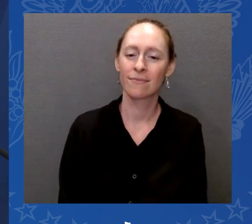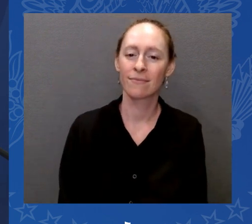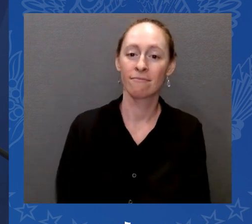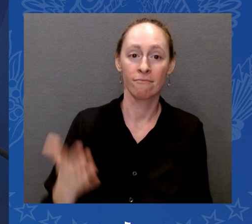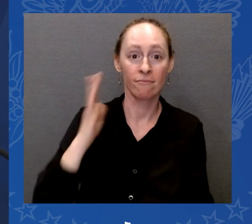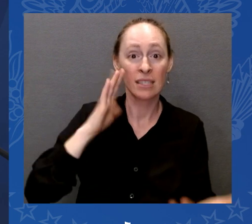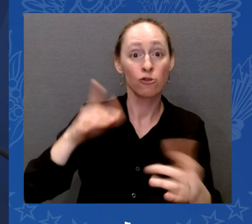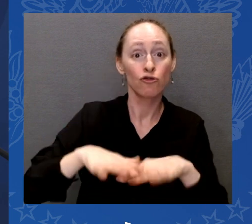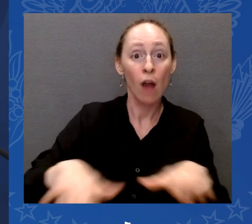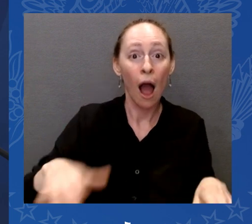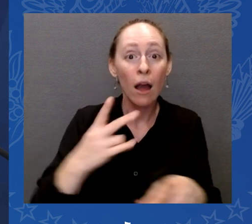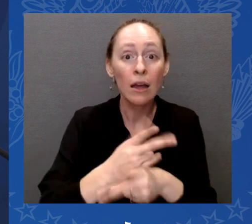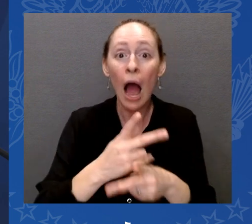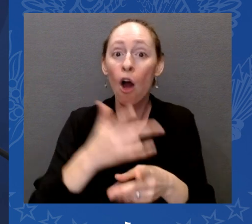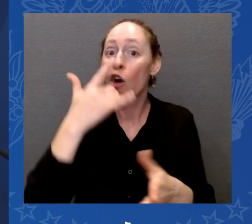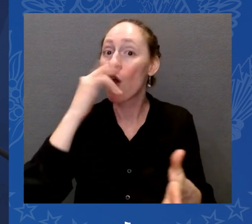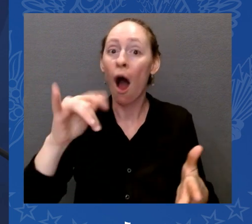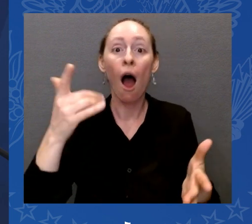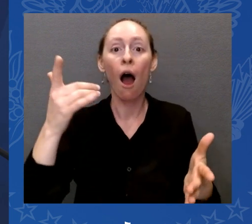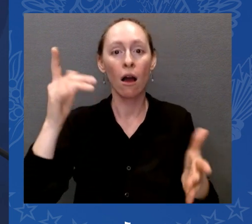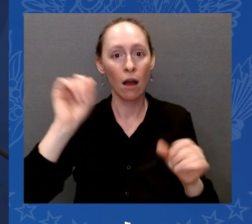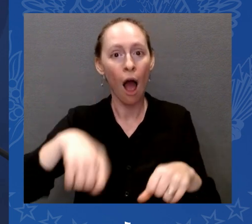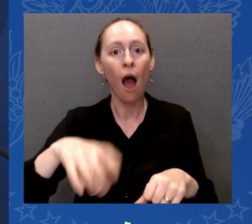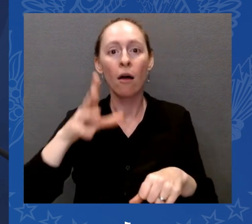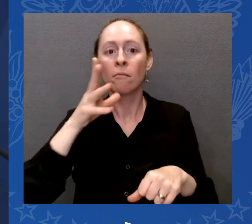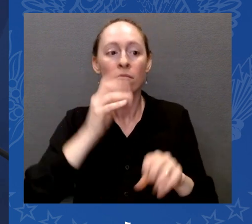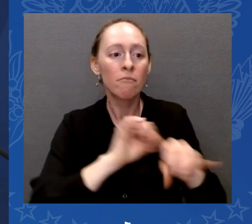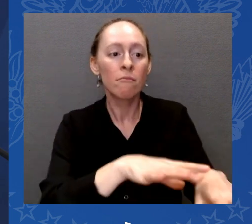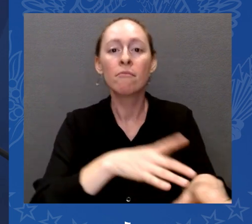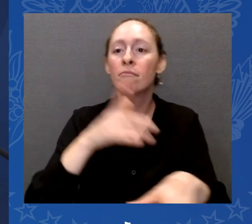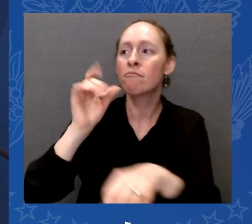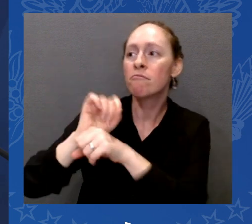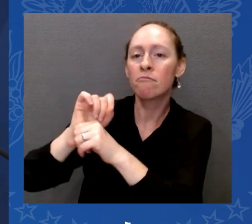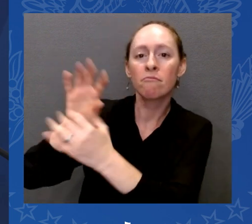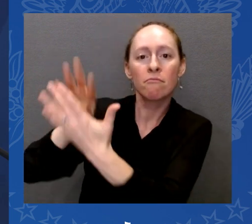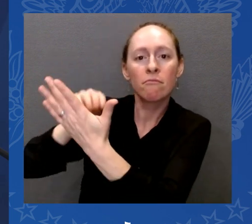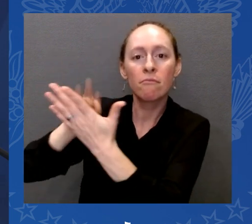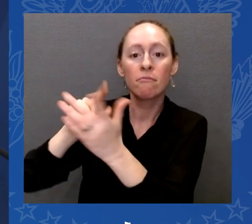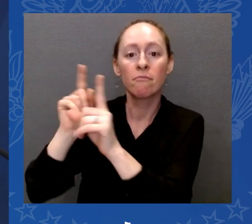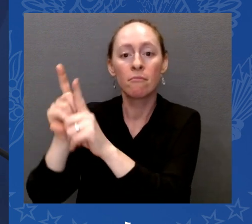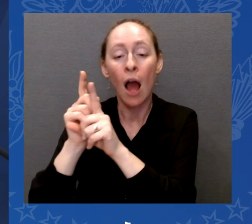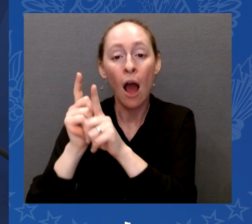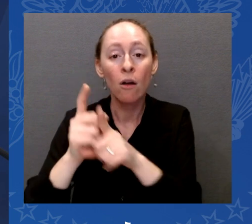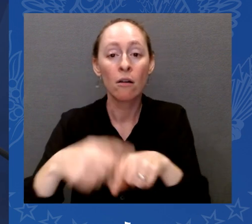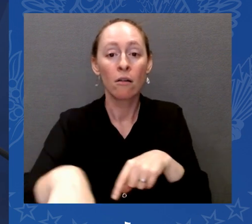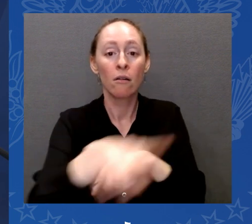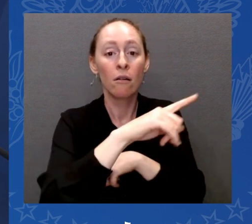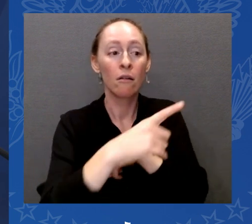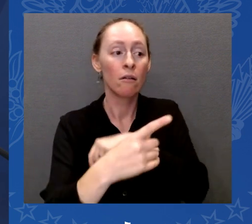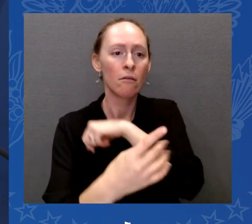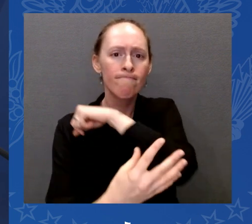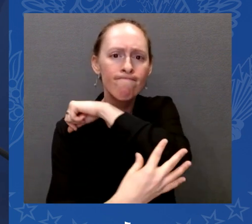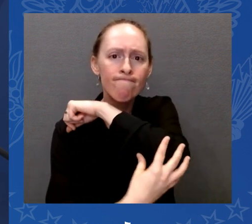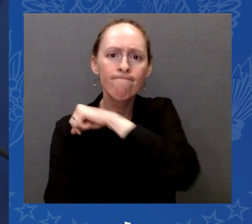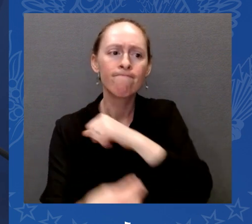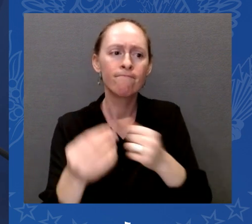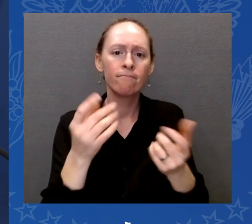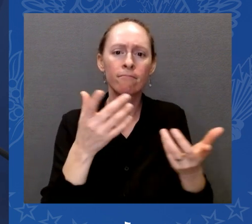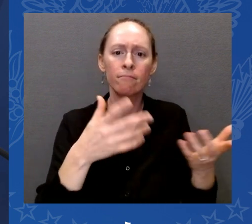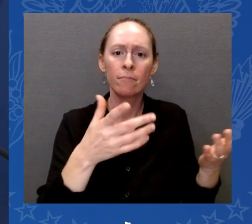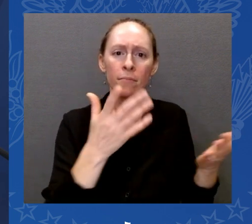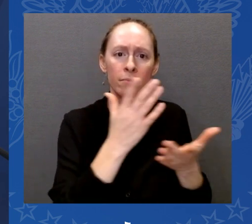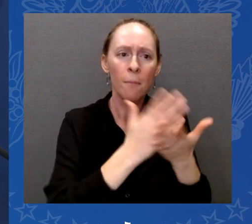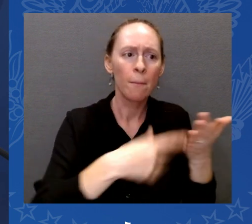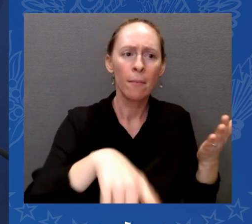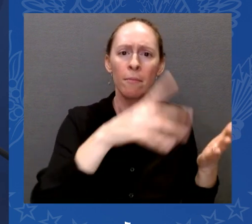get kids in underserved communities that chance of an opportunity that they never would have had, that their parents didn't have. That's how we build the New York